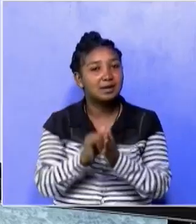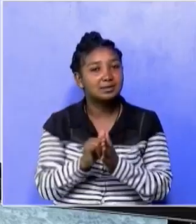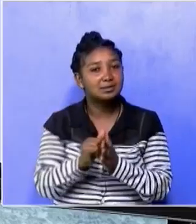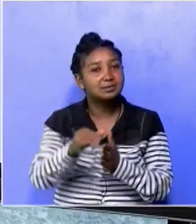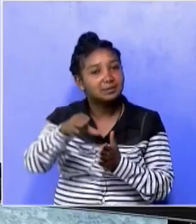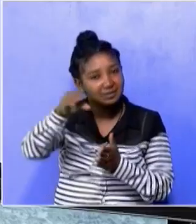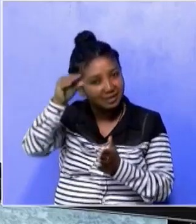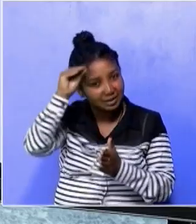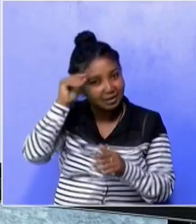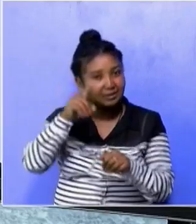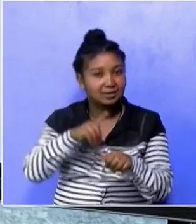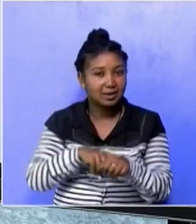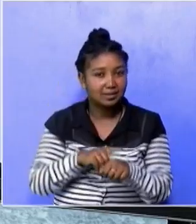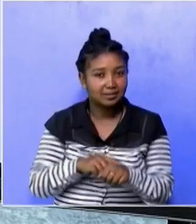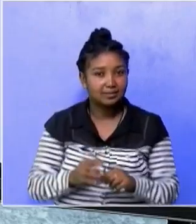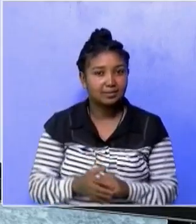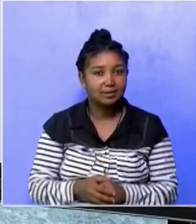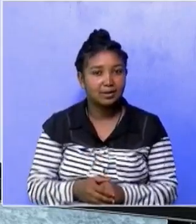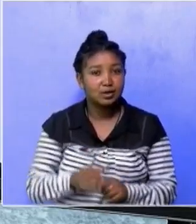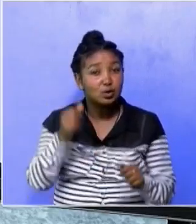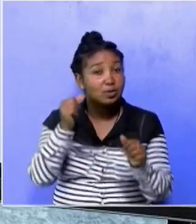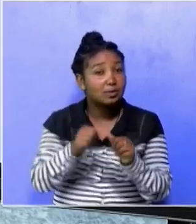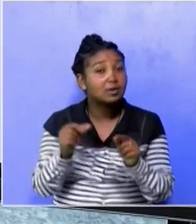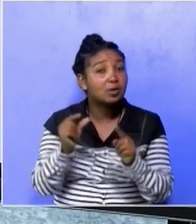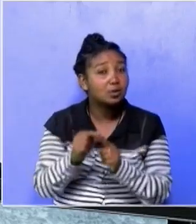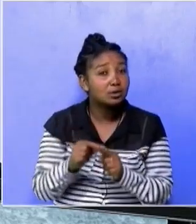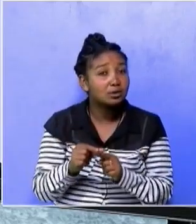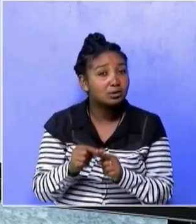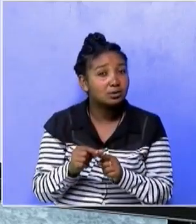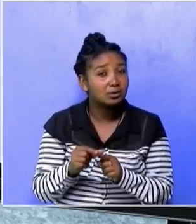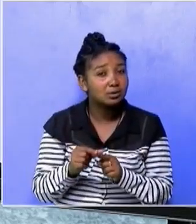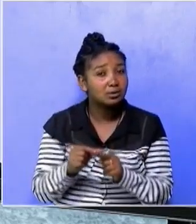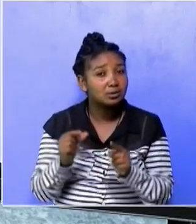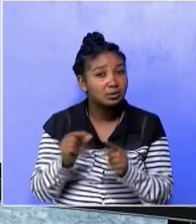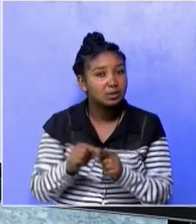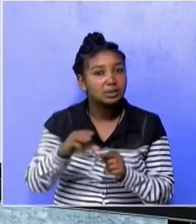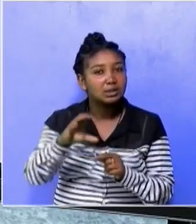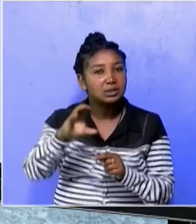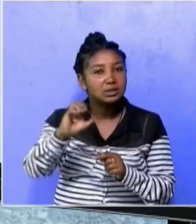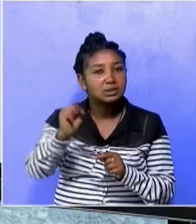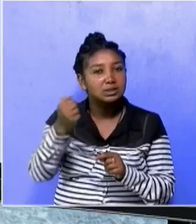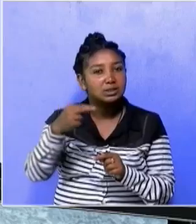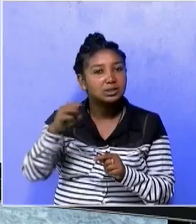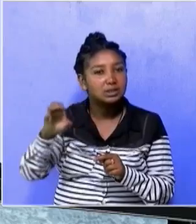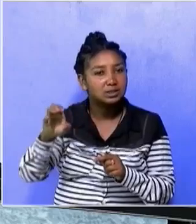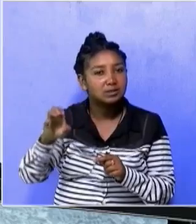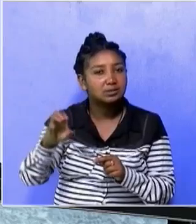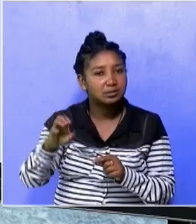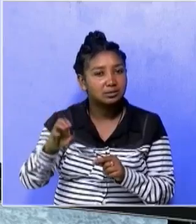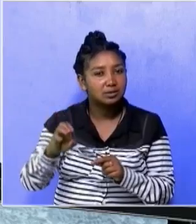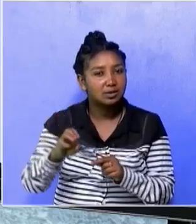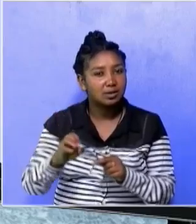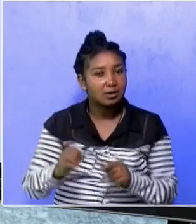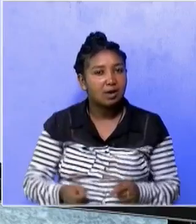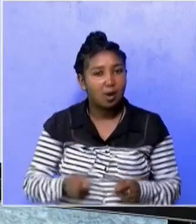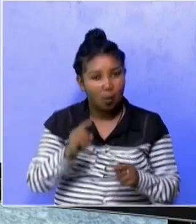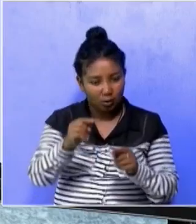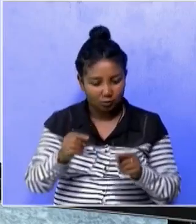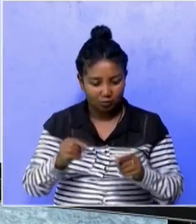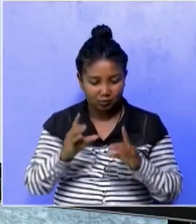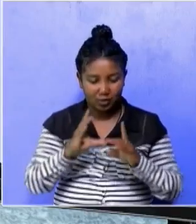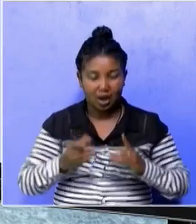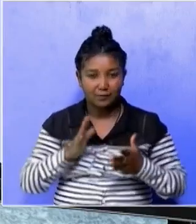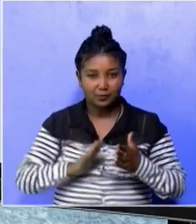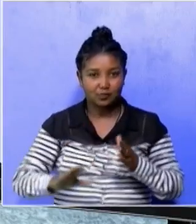last time. Yeah. You remember the word that is shear? Shear is one of the livestock